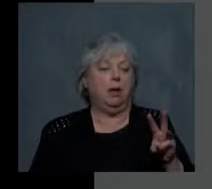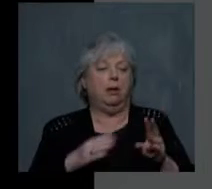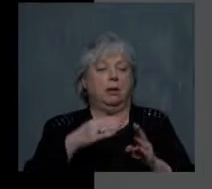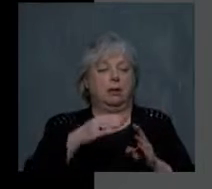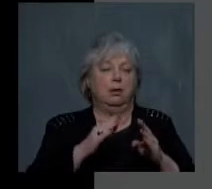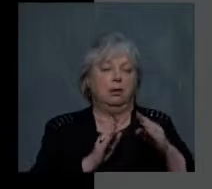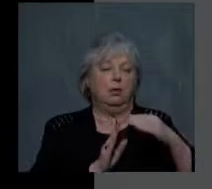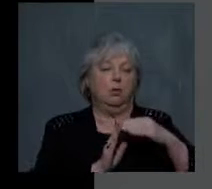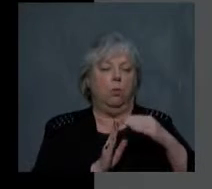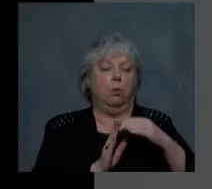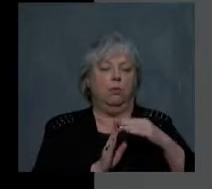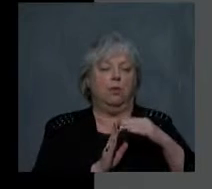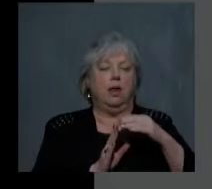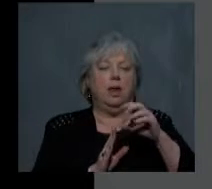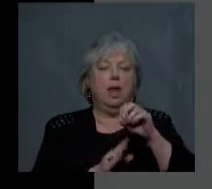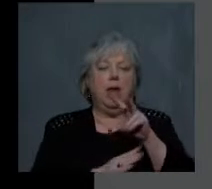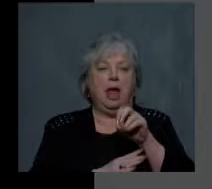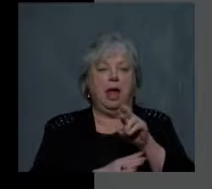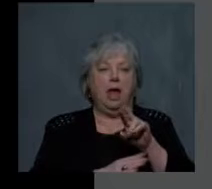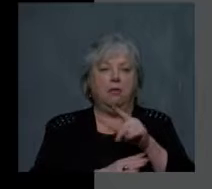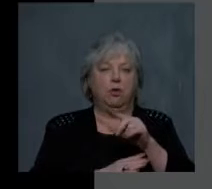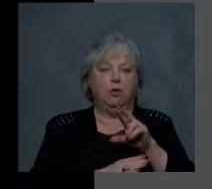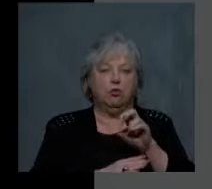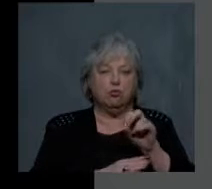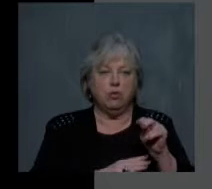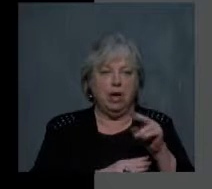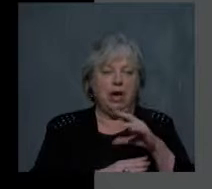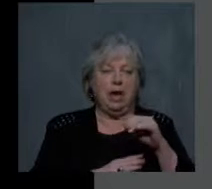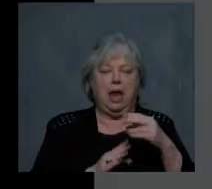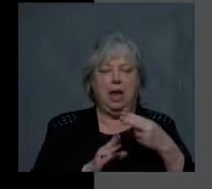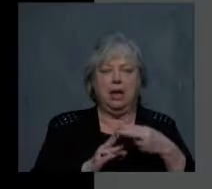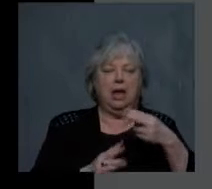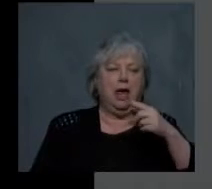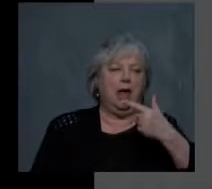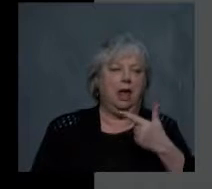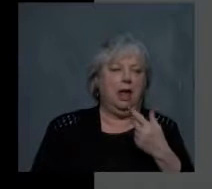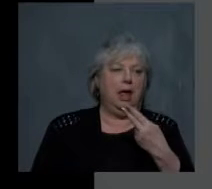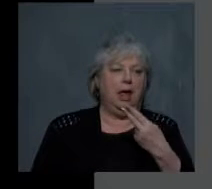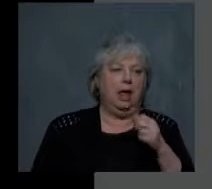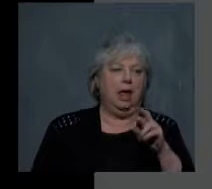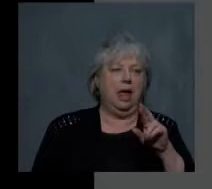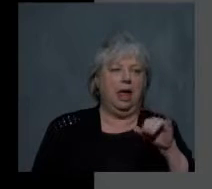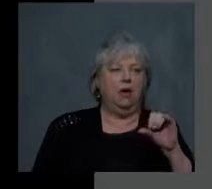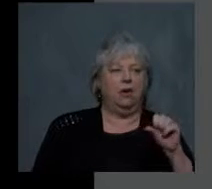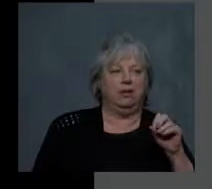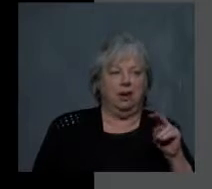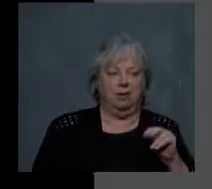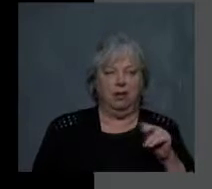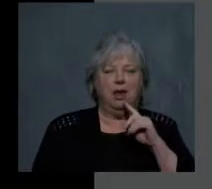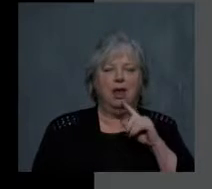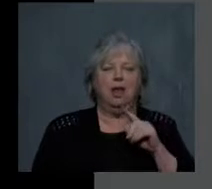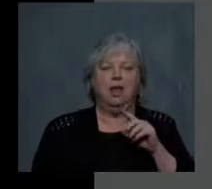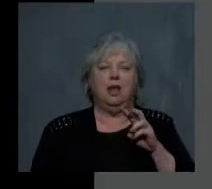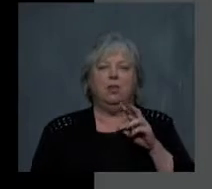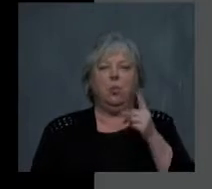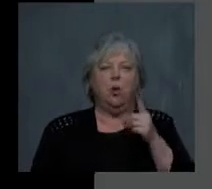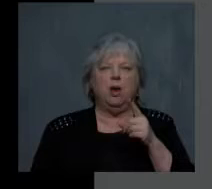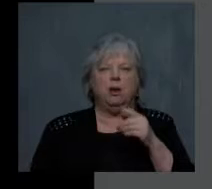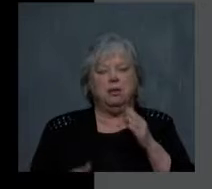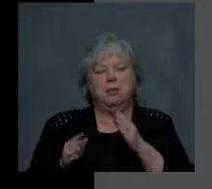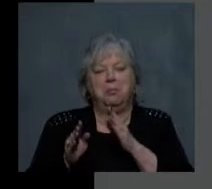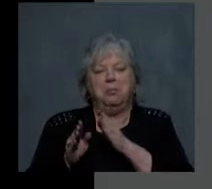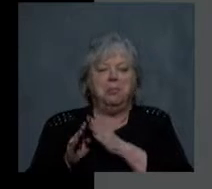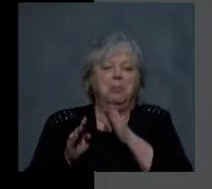the intersection of Evergreen and Harrison. It's just a block west of Kavanaugh Boulevard. You see that